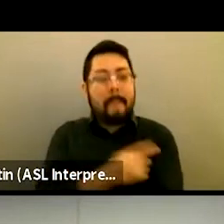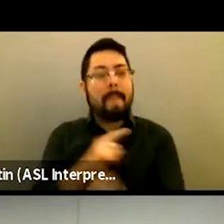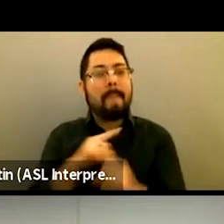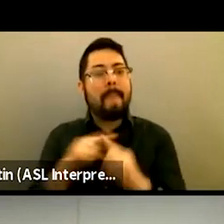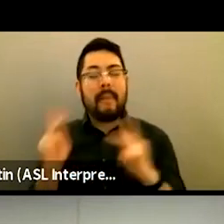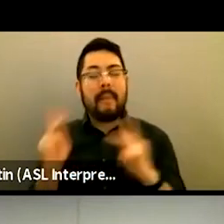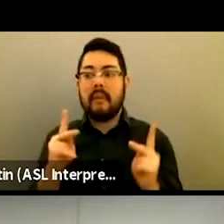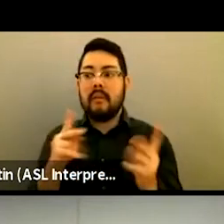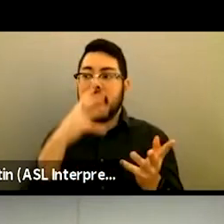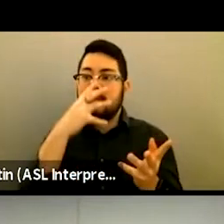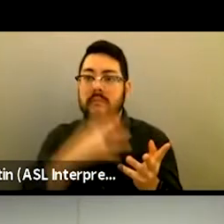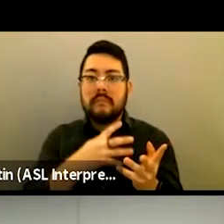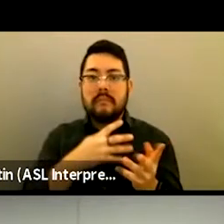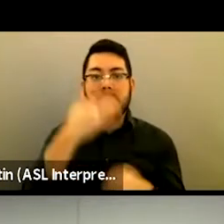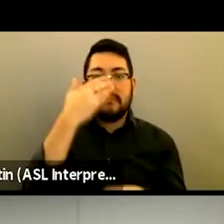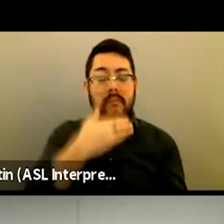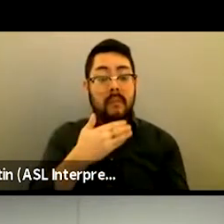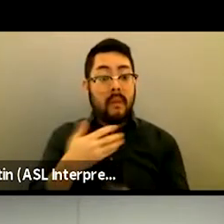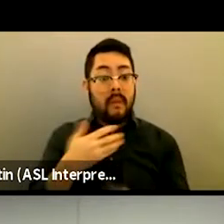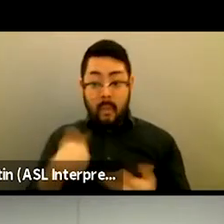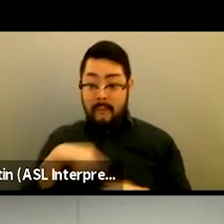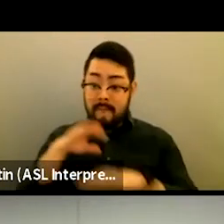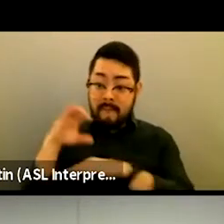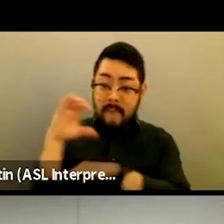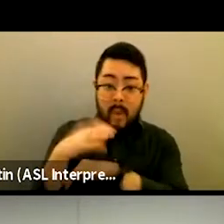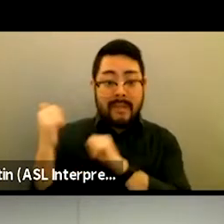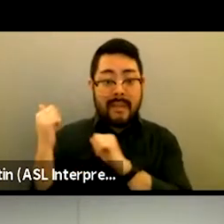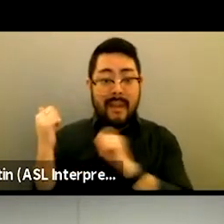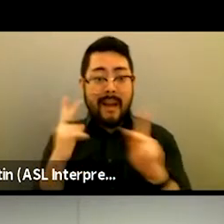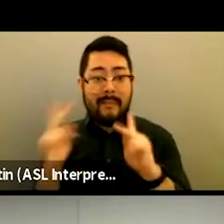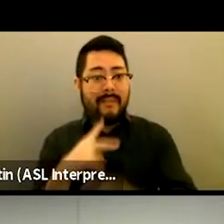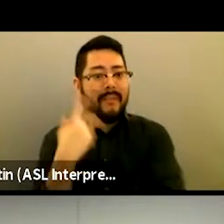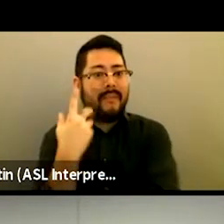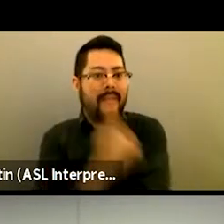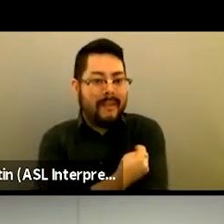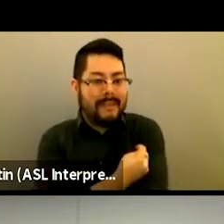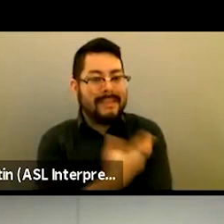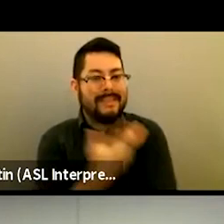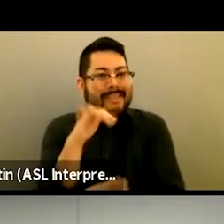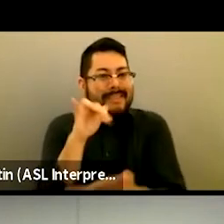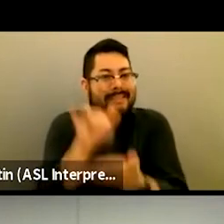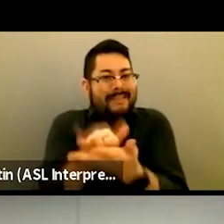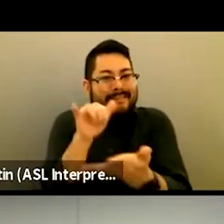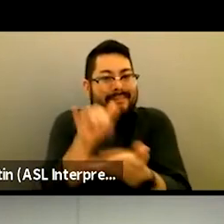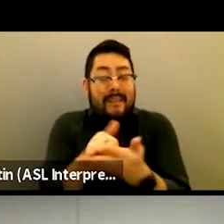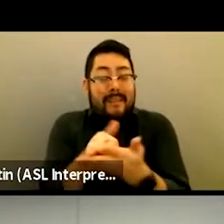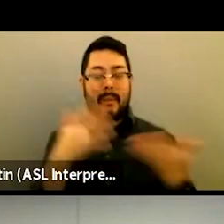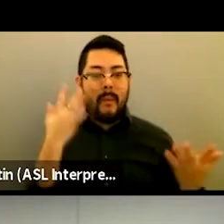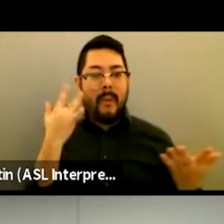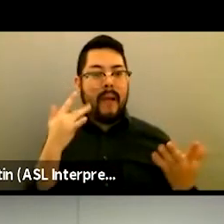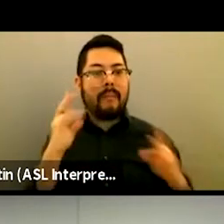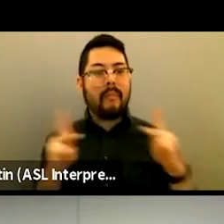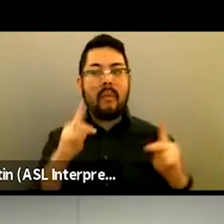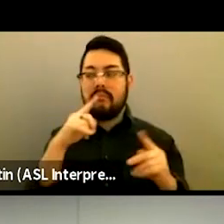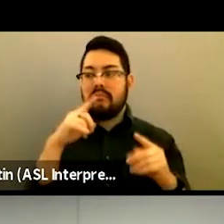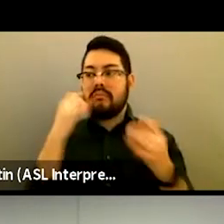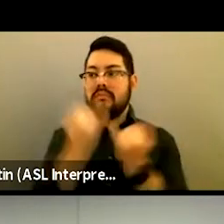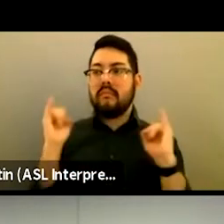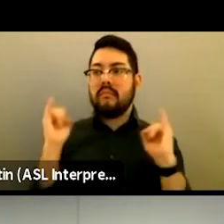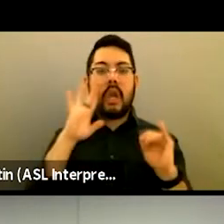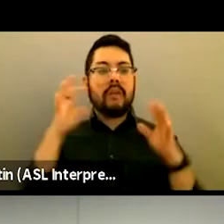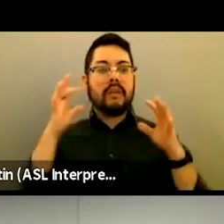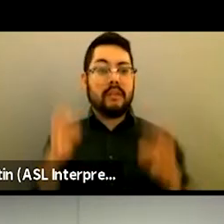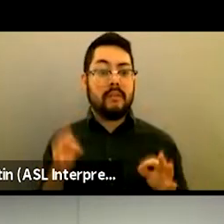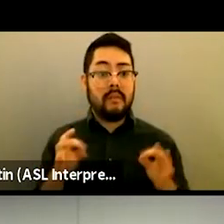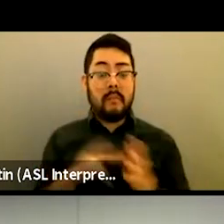can't make everybody get vaccinated. There probably will never be a period where everyone is vaccinated because people have choice and they don't have to get the vaccine.